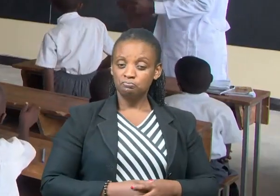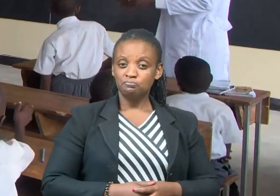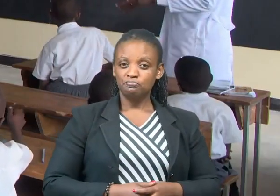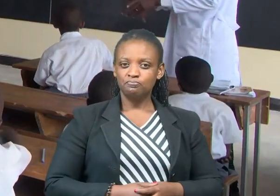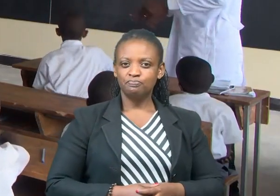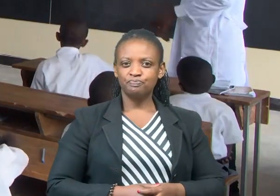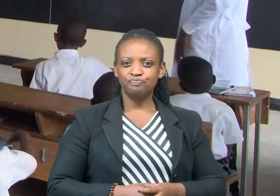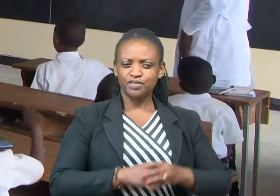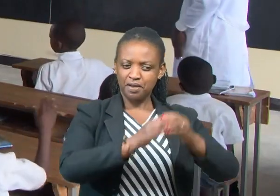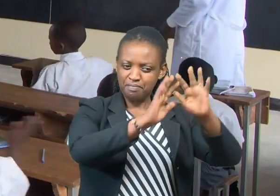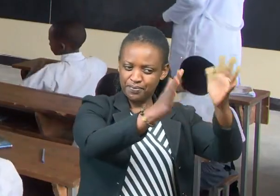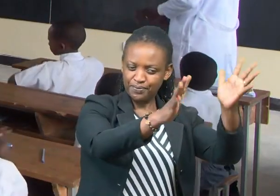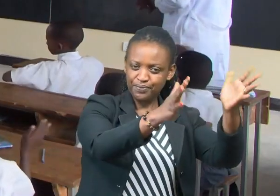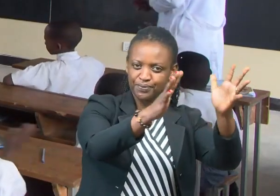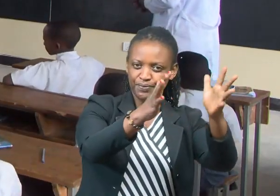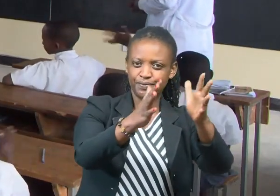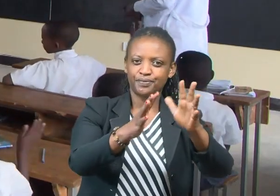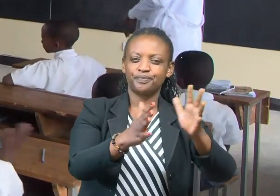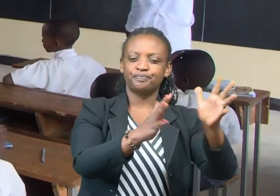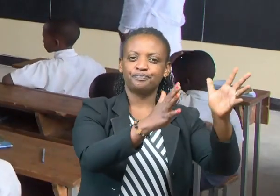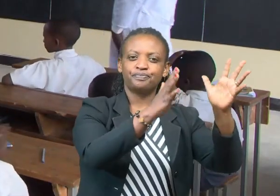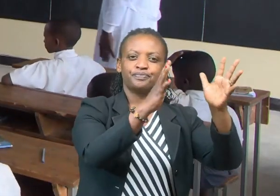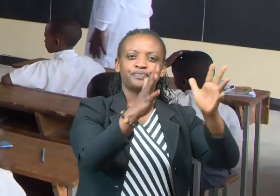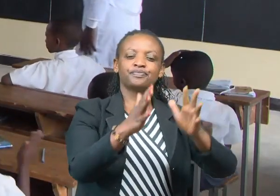much. Clap for her.